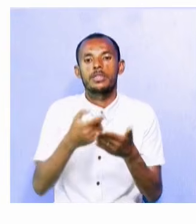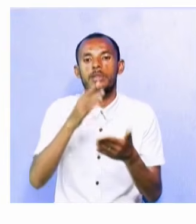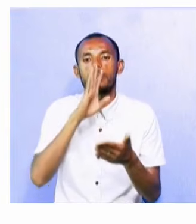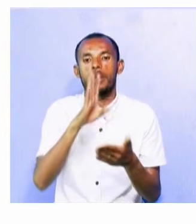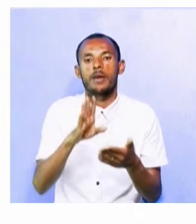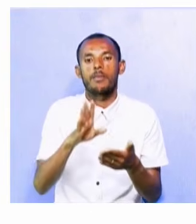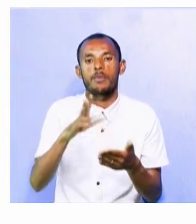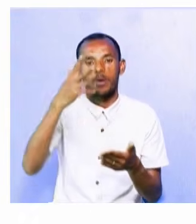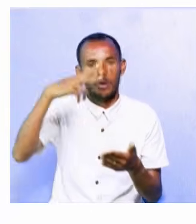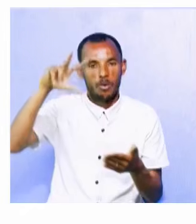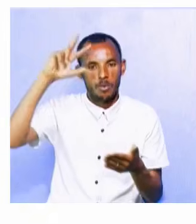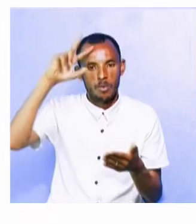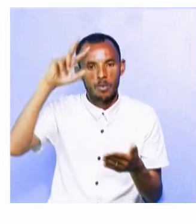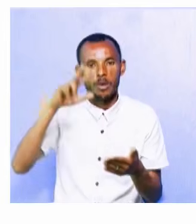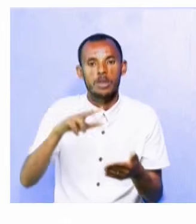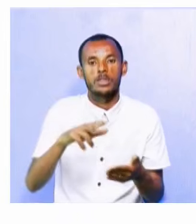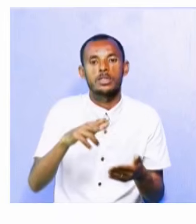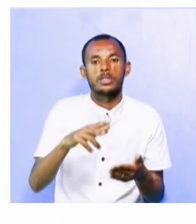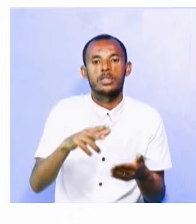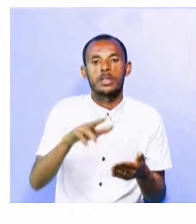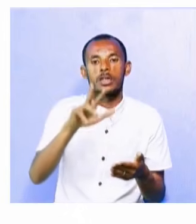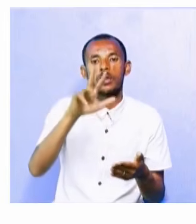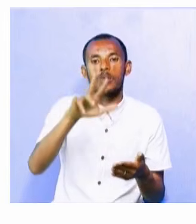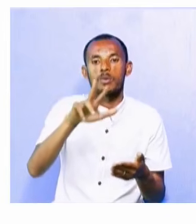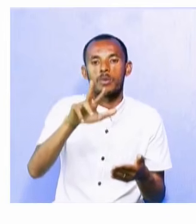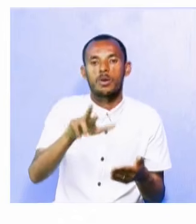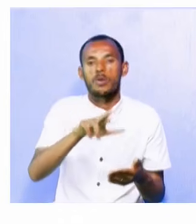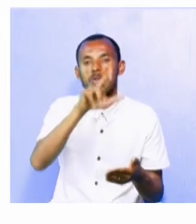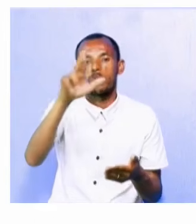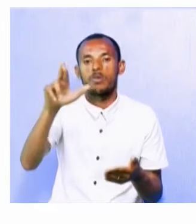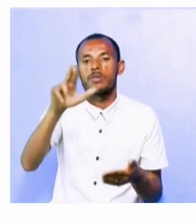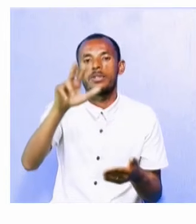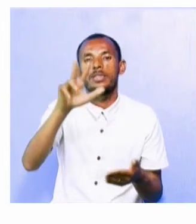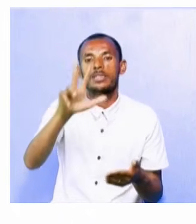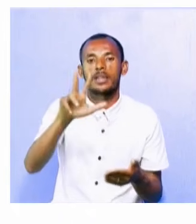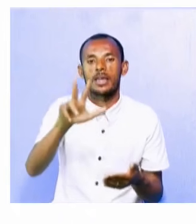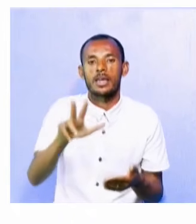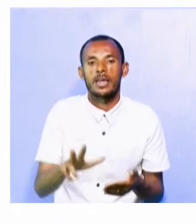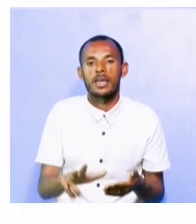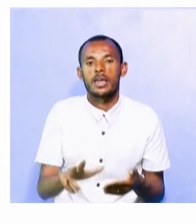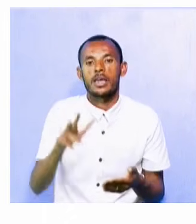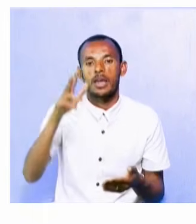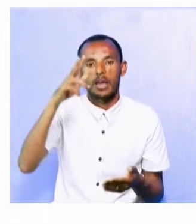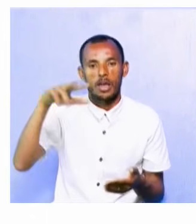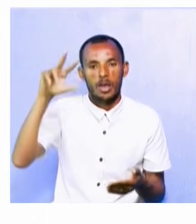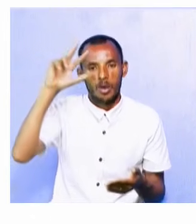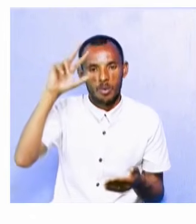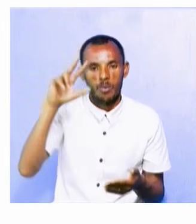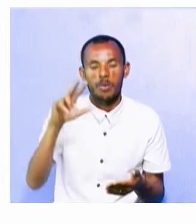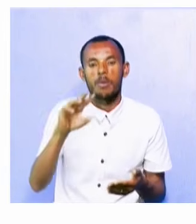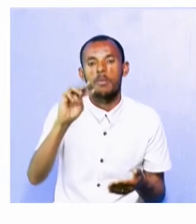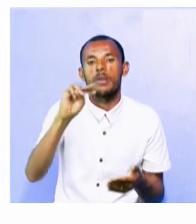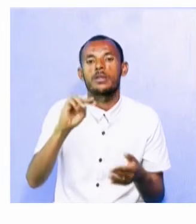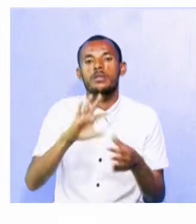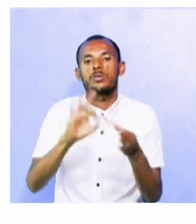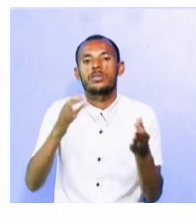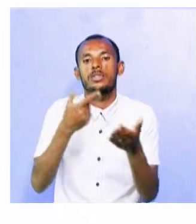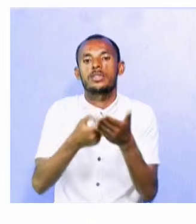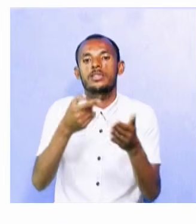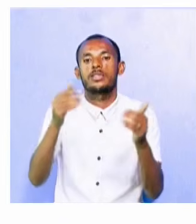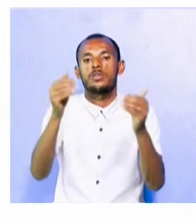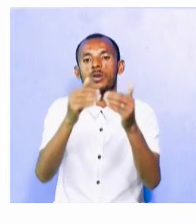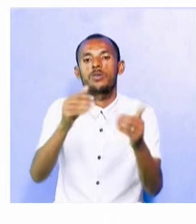cube root of 3 cube meter cube. So now this becomes 3